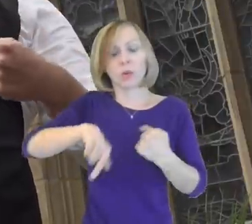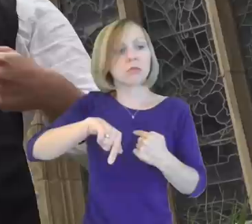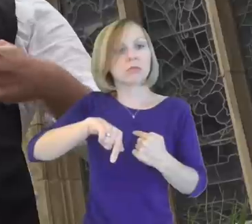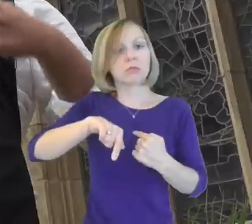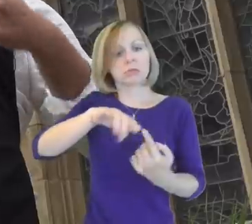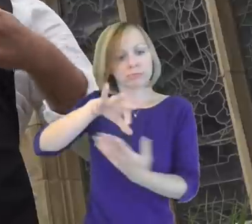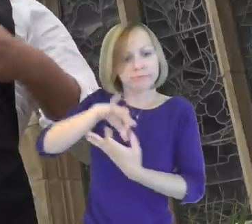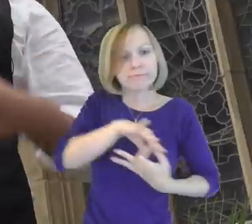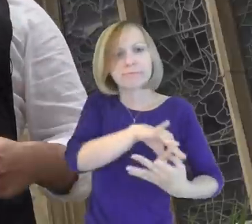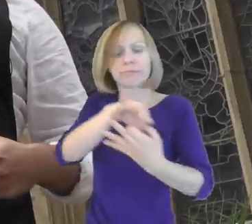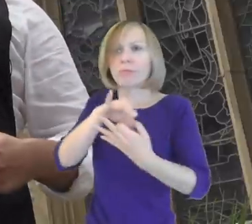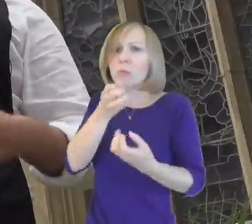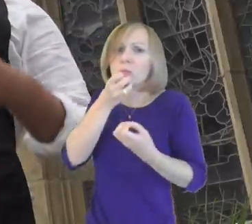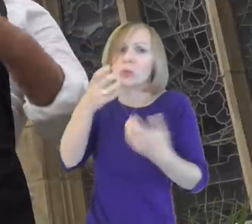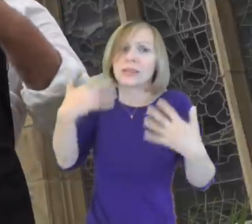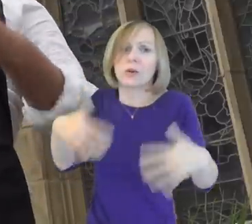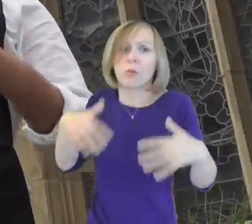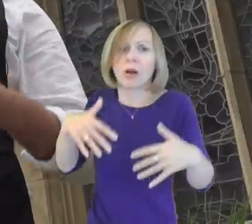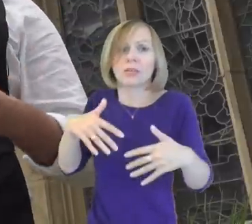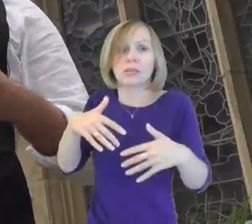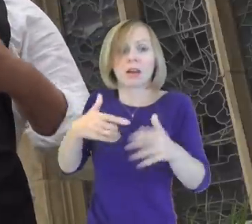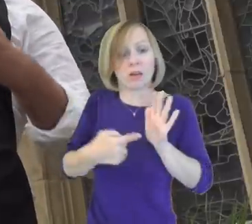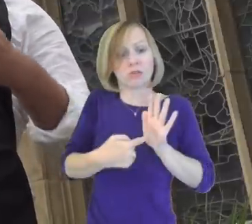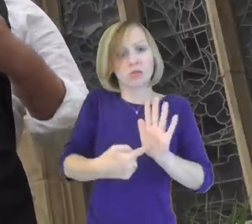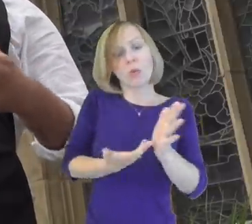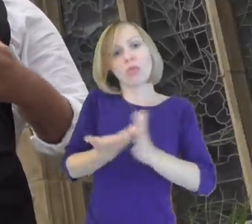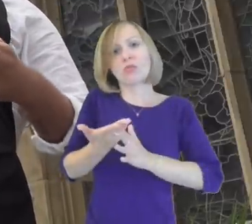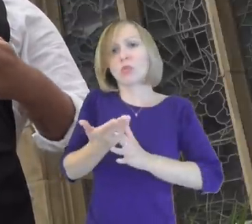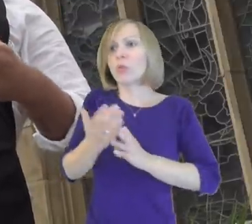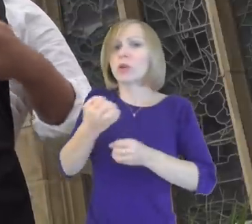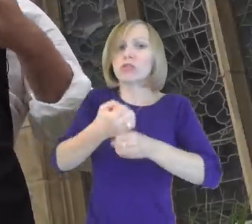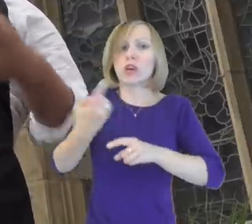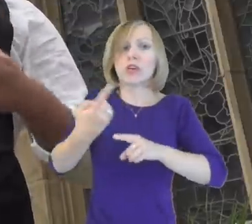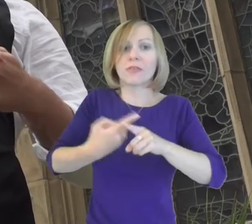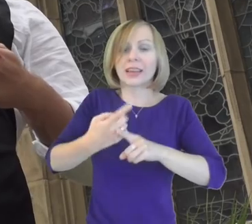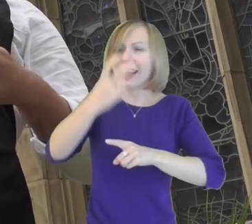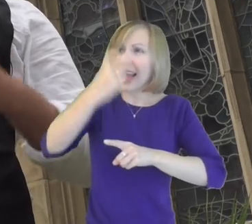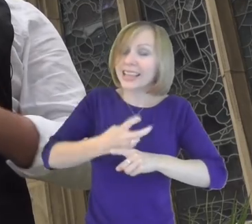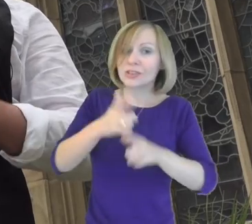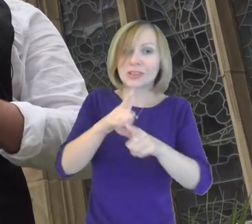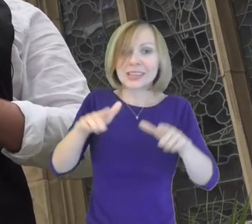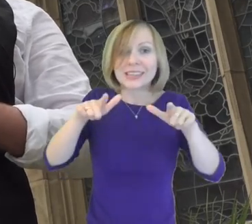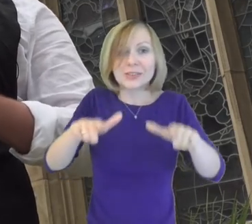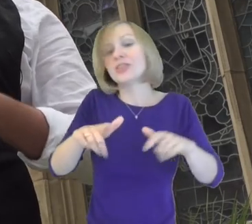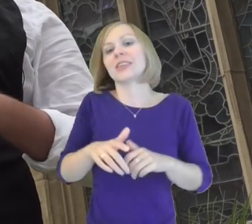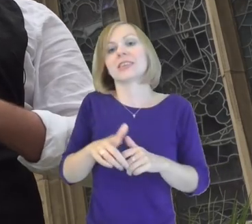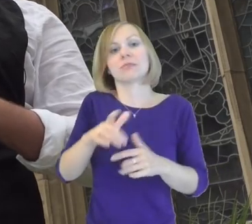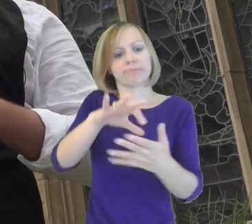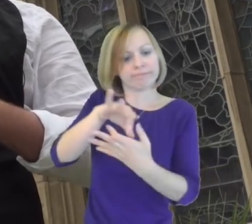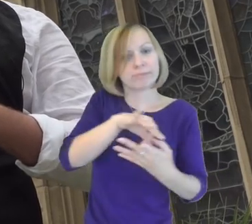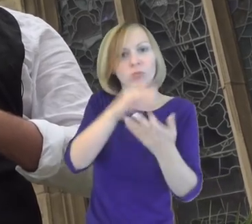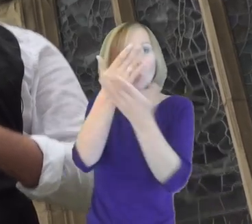beauty and the wonder displayed in this, the Church of England's ancient liturgy, as we come together to worship the risen